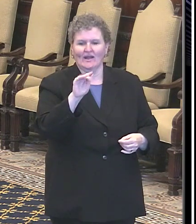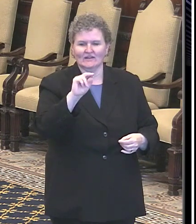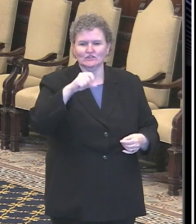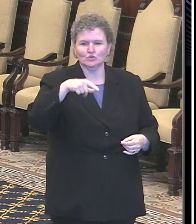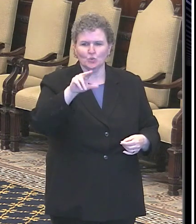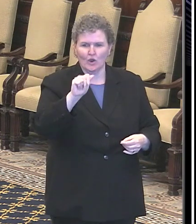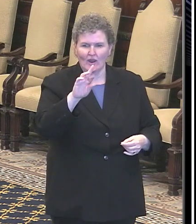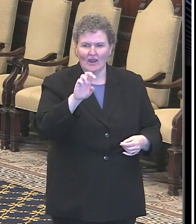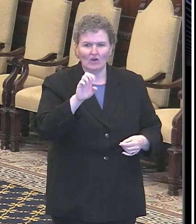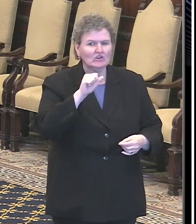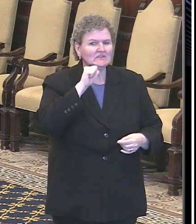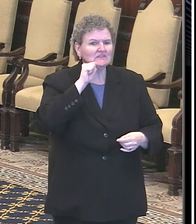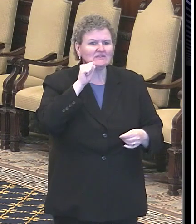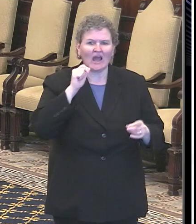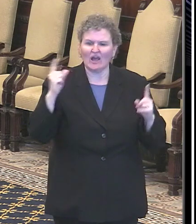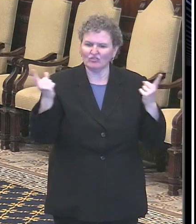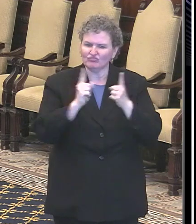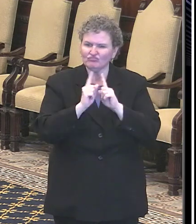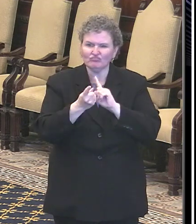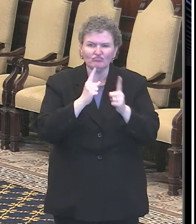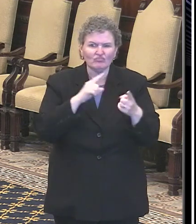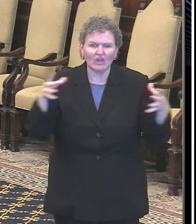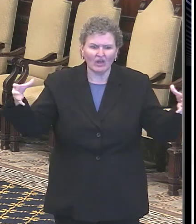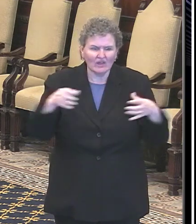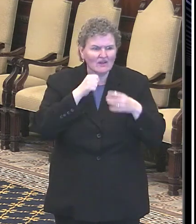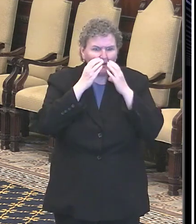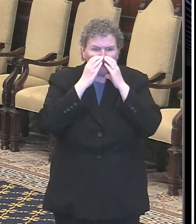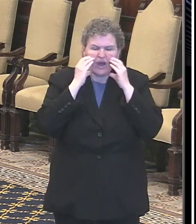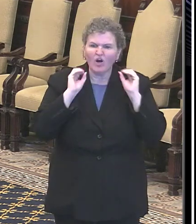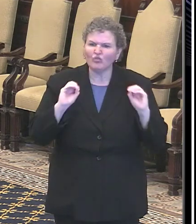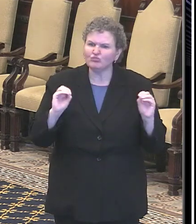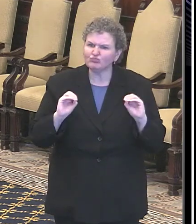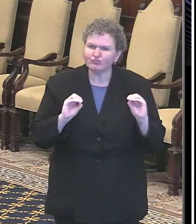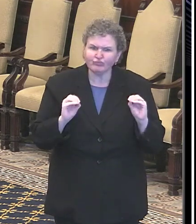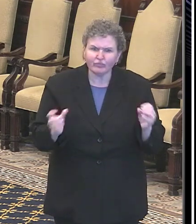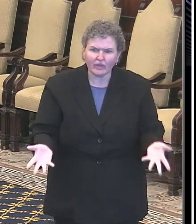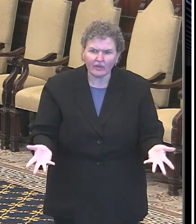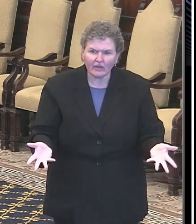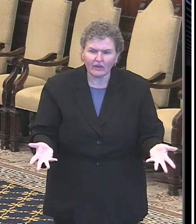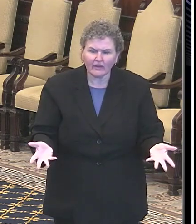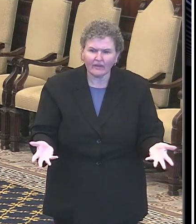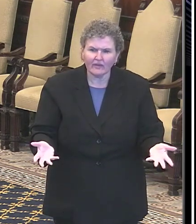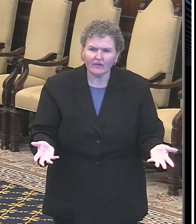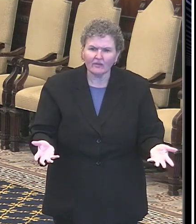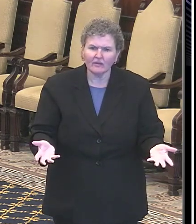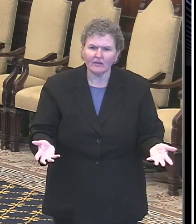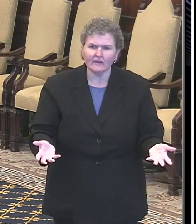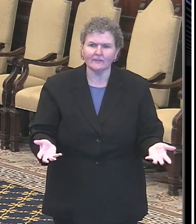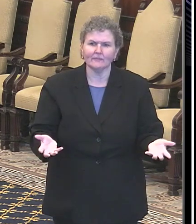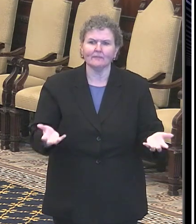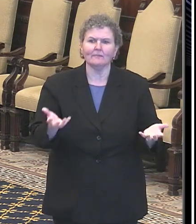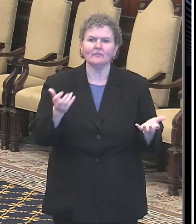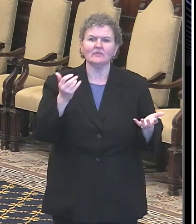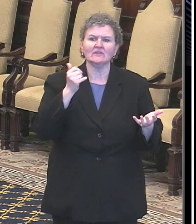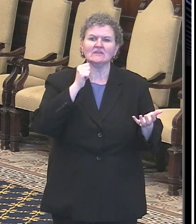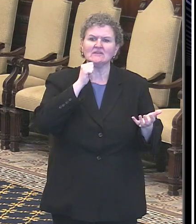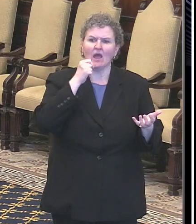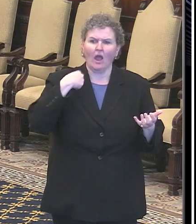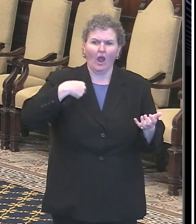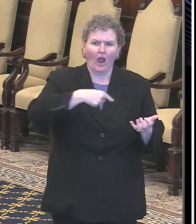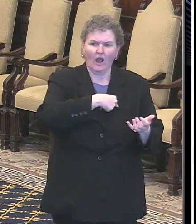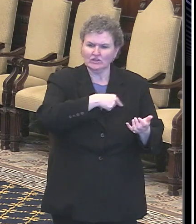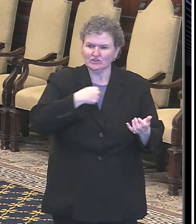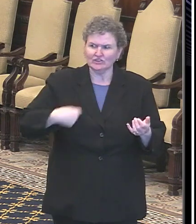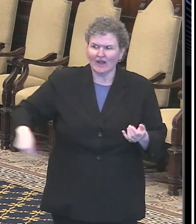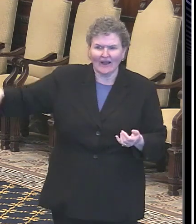distancing themselves and not wearing masks. Unlike totalitarian China, I don't think we